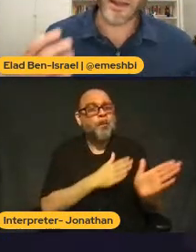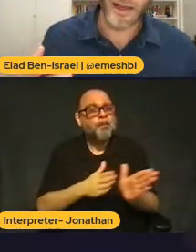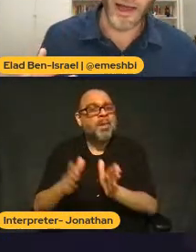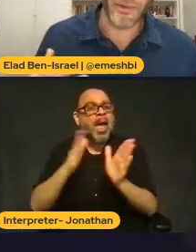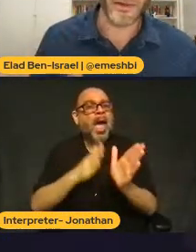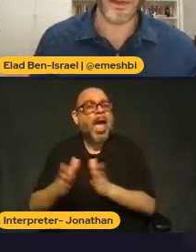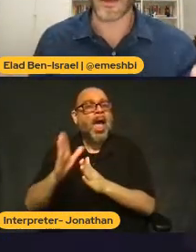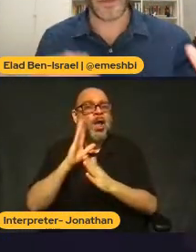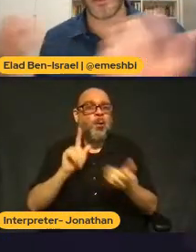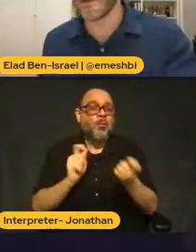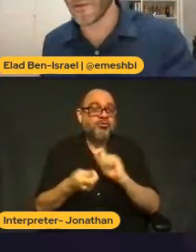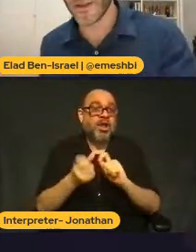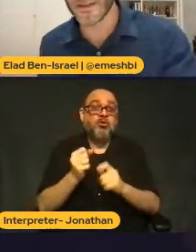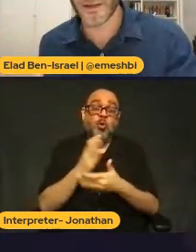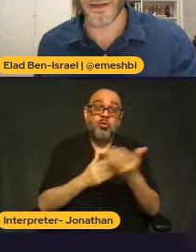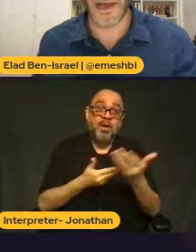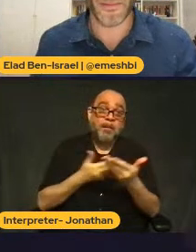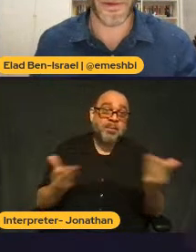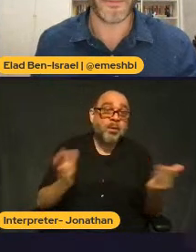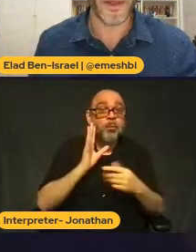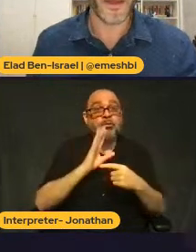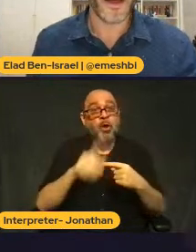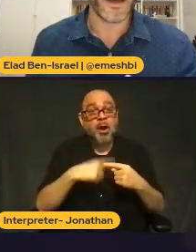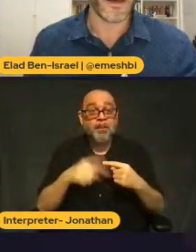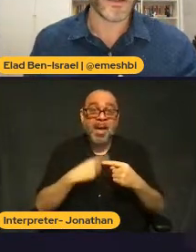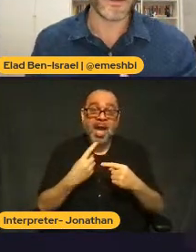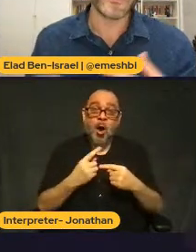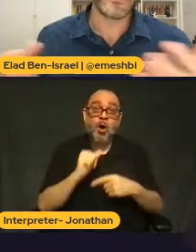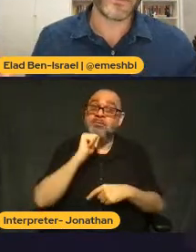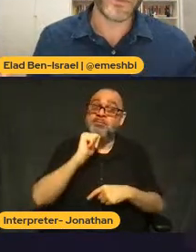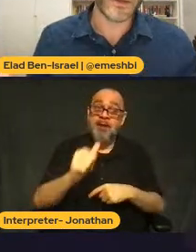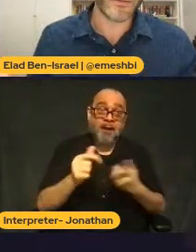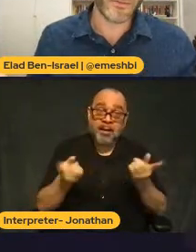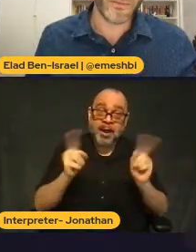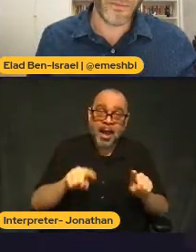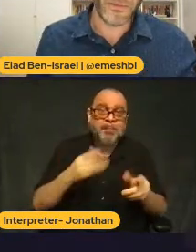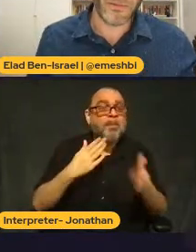are not going to happen. Maybe other things are going to happen. So